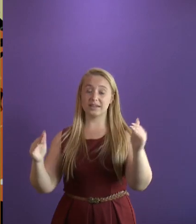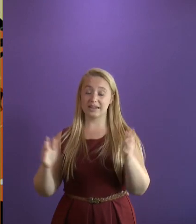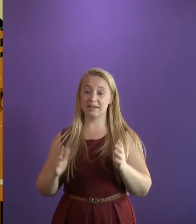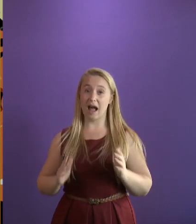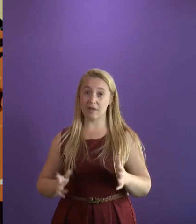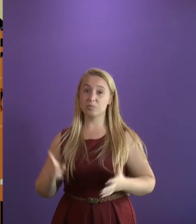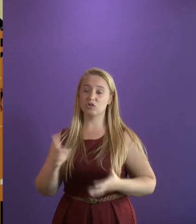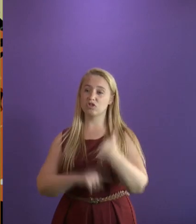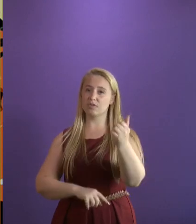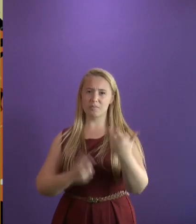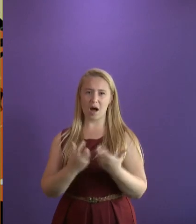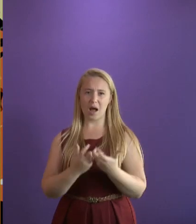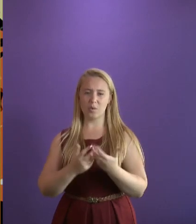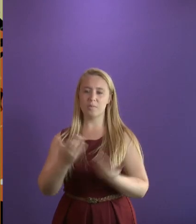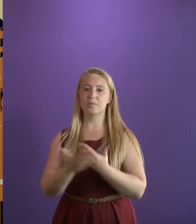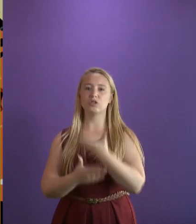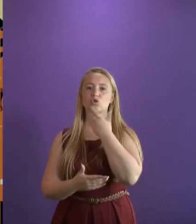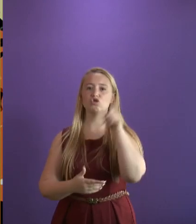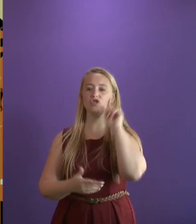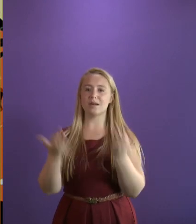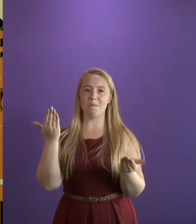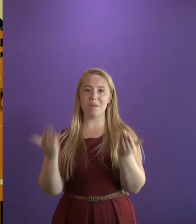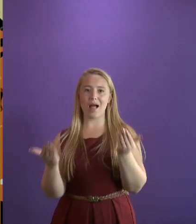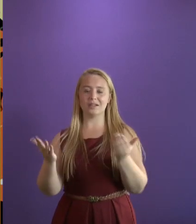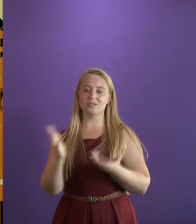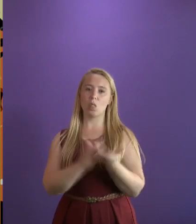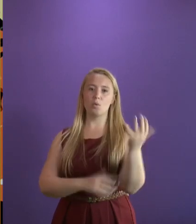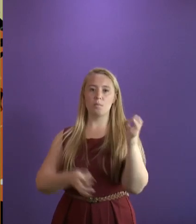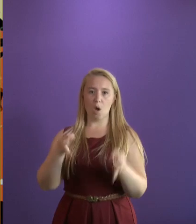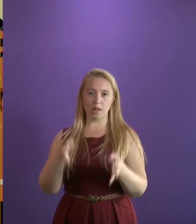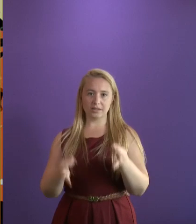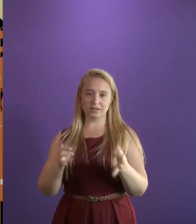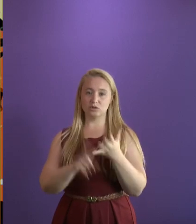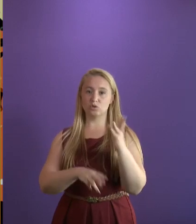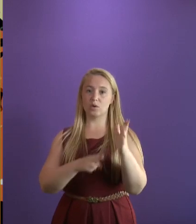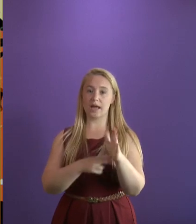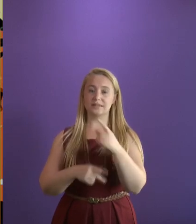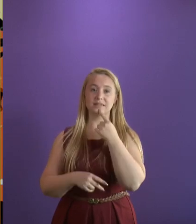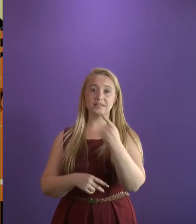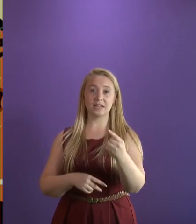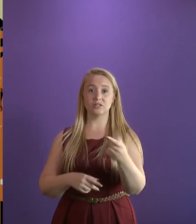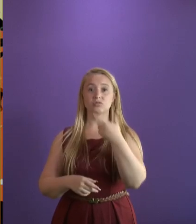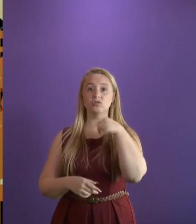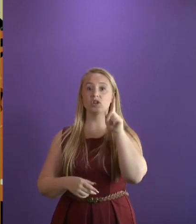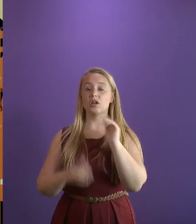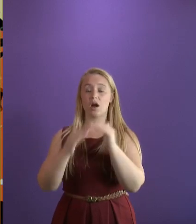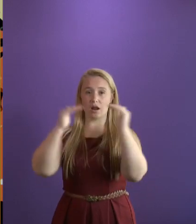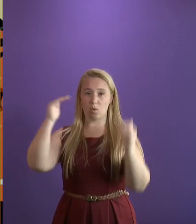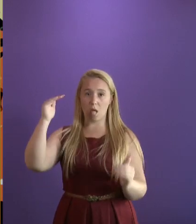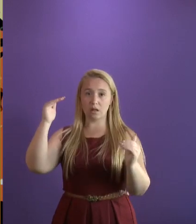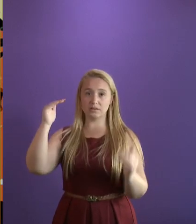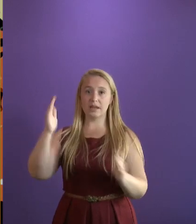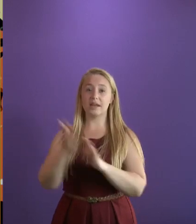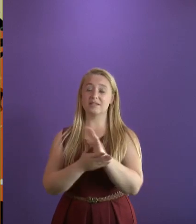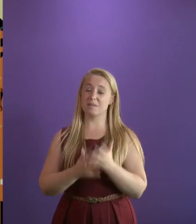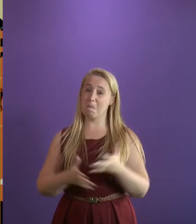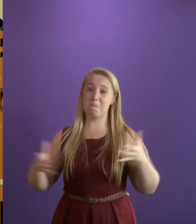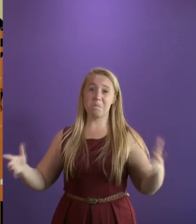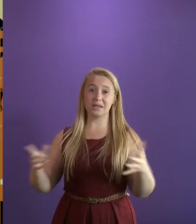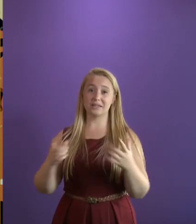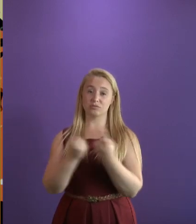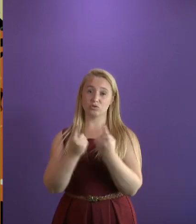we have a gender-balanced representation in all of our politics. The UN says that gender inequality is the biggest issue undermining human rights across